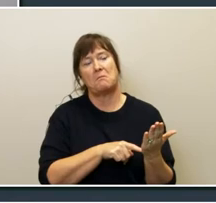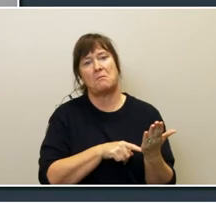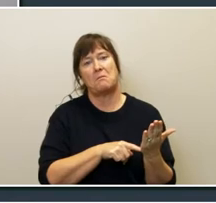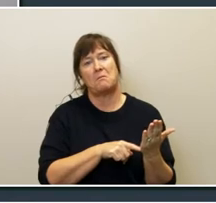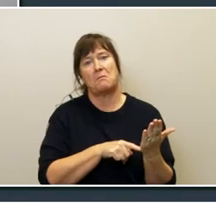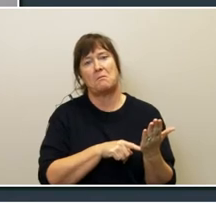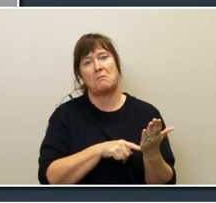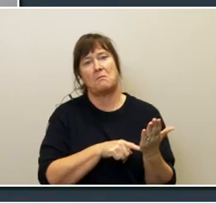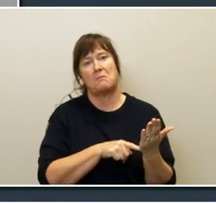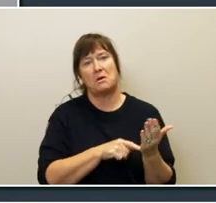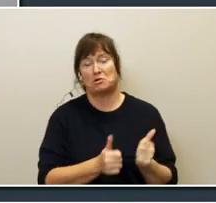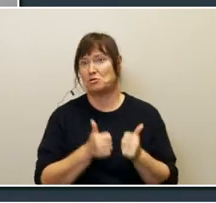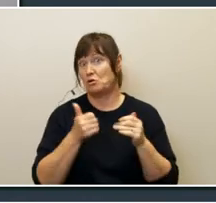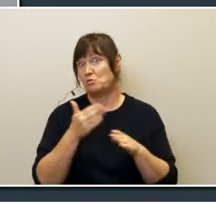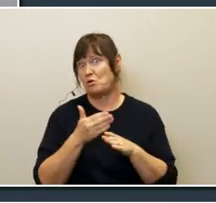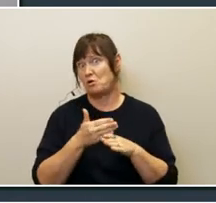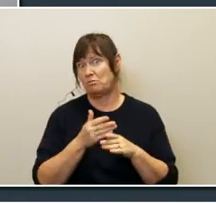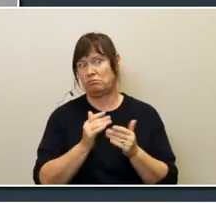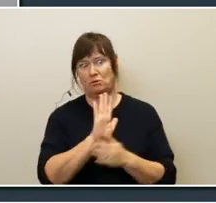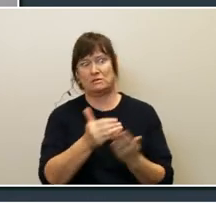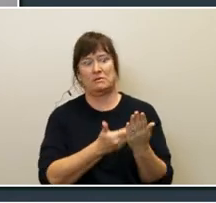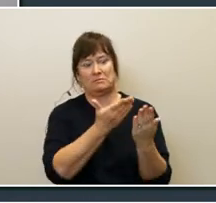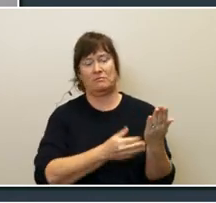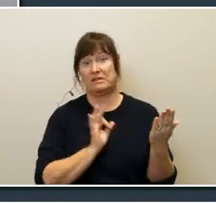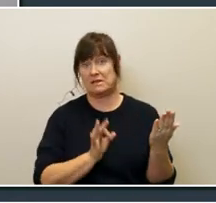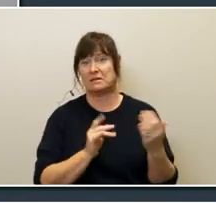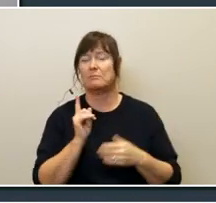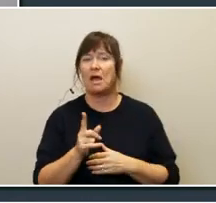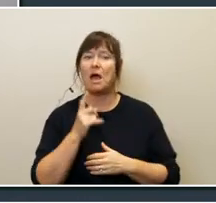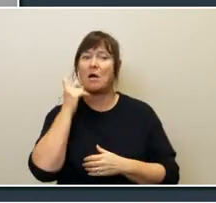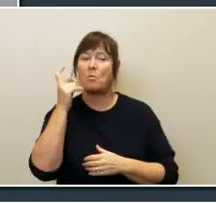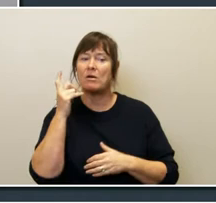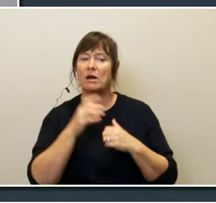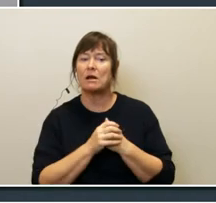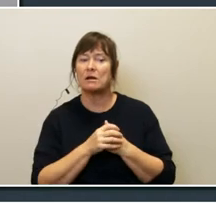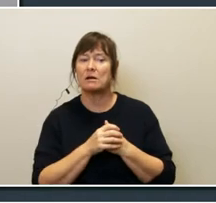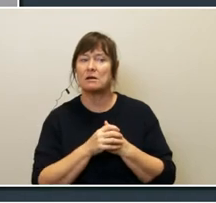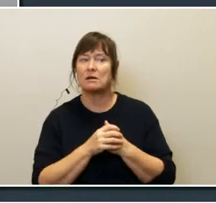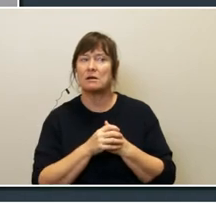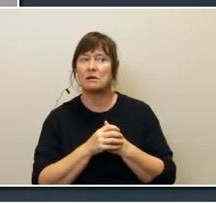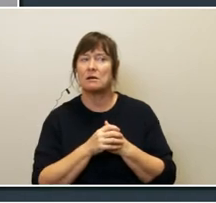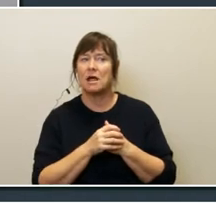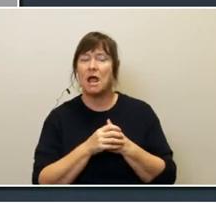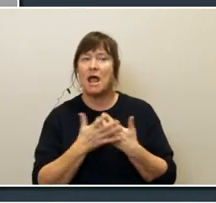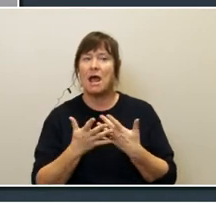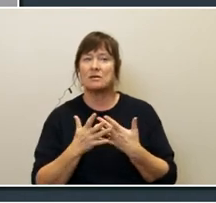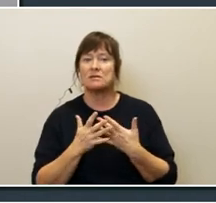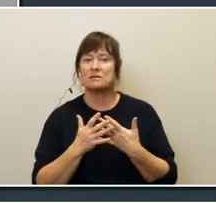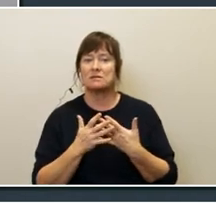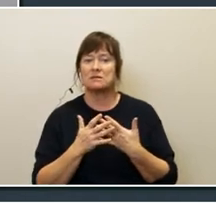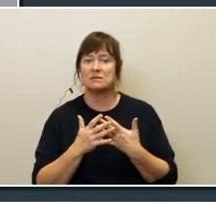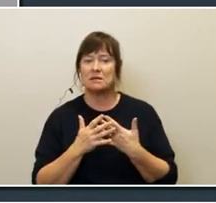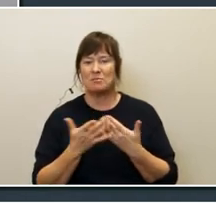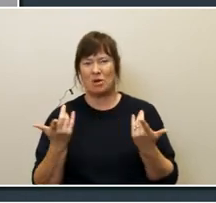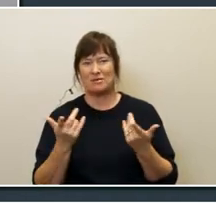you did do a blooming good job of it, so congratulations. And I'm just wondering how it may also apply to other areas within